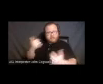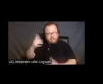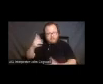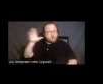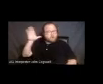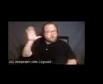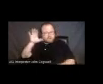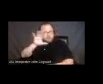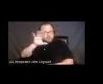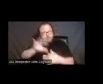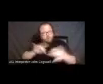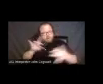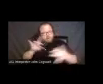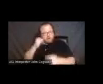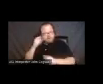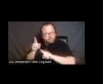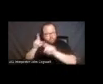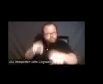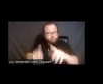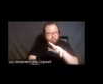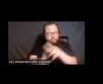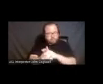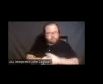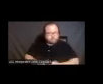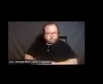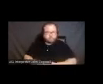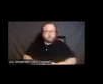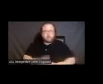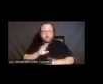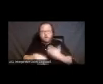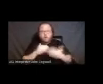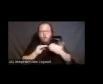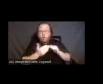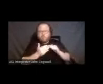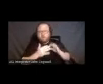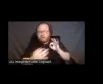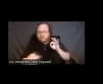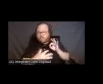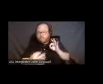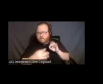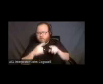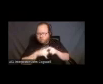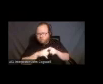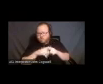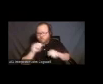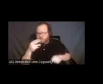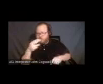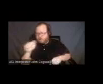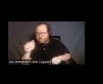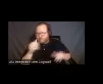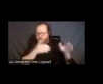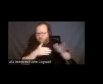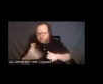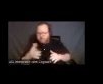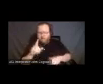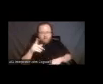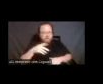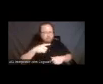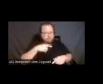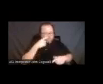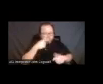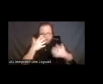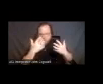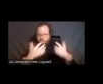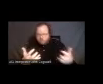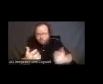public hearing. All community feedback to the MISA plan, whether it's at the public hearing or through